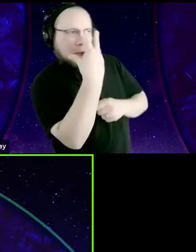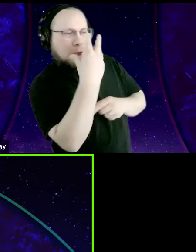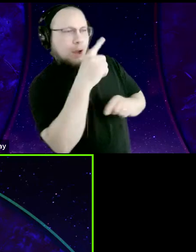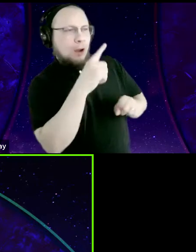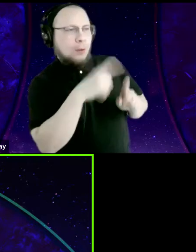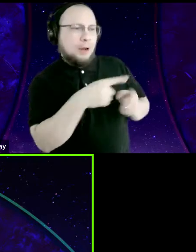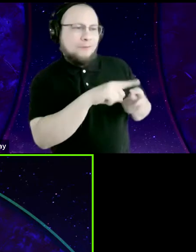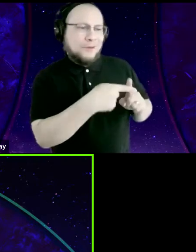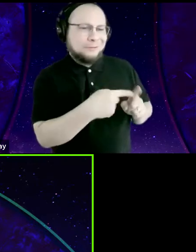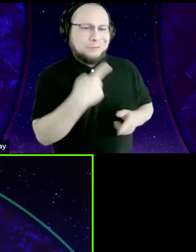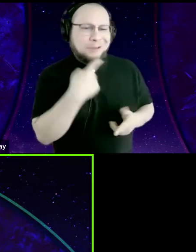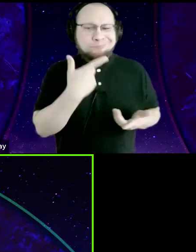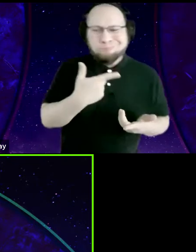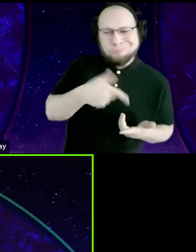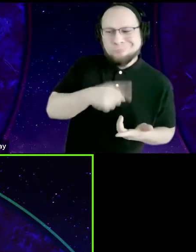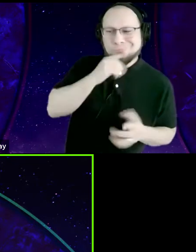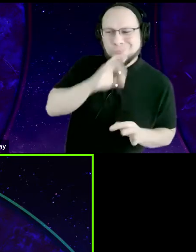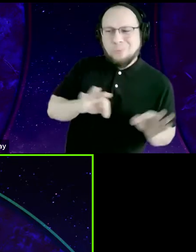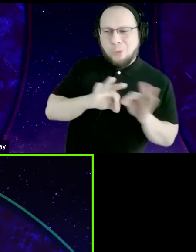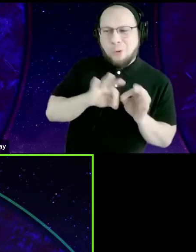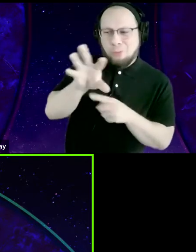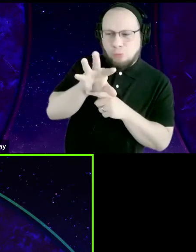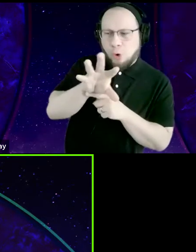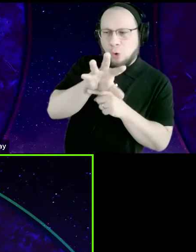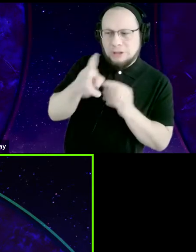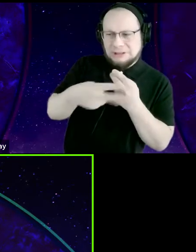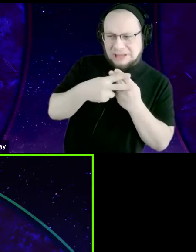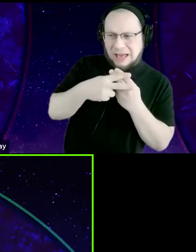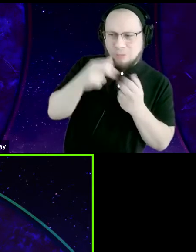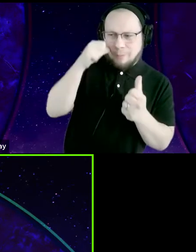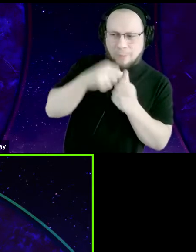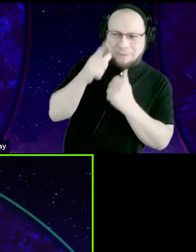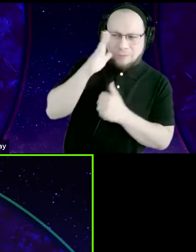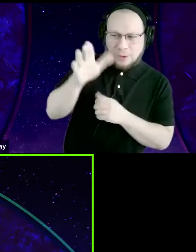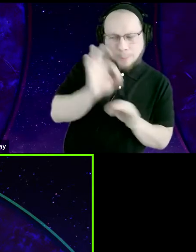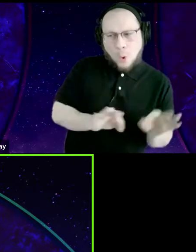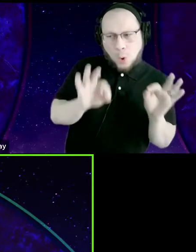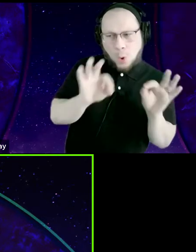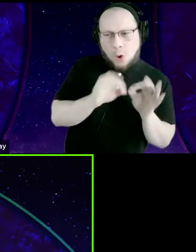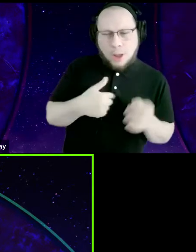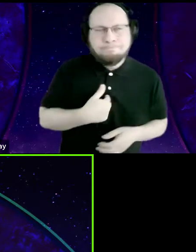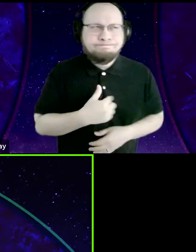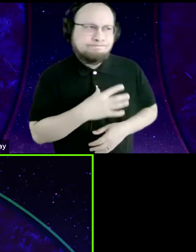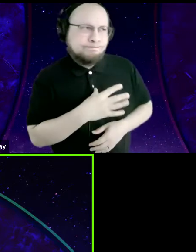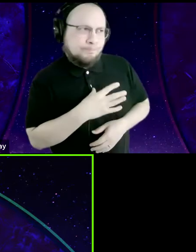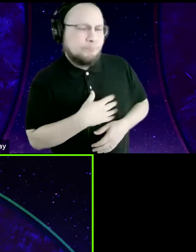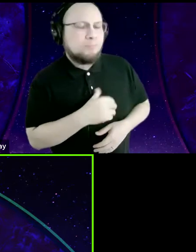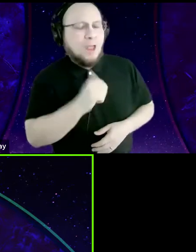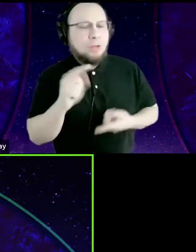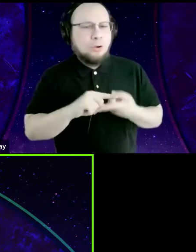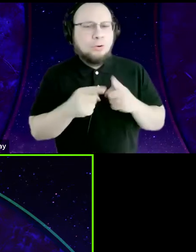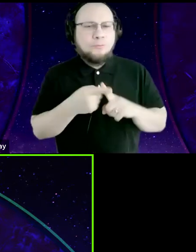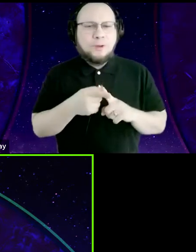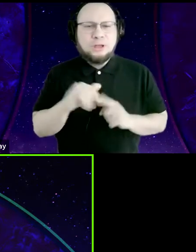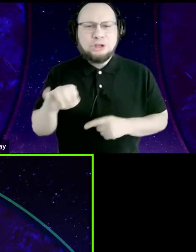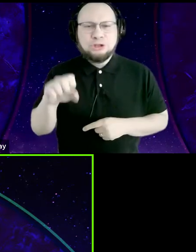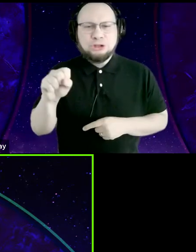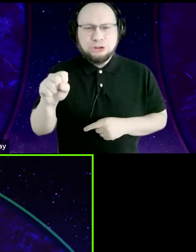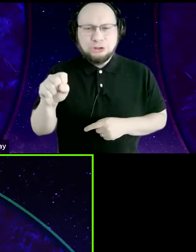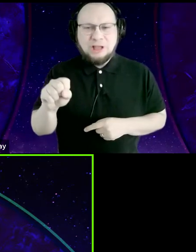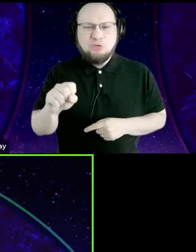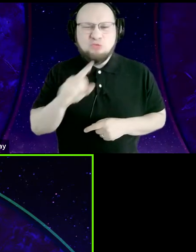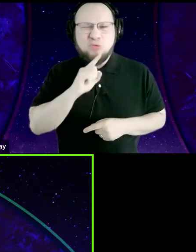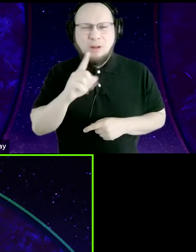had said, you know, this is something you want to remember and want to have recorded. I had my friend Jess Smith, because I had to let go of the director shortly